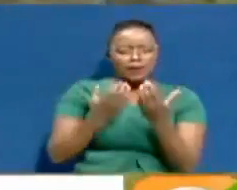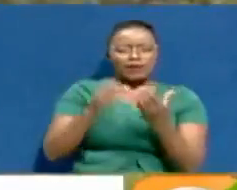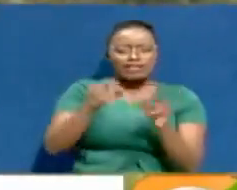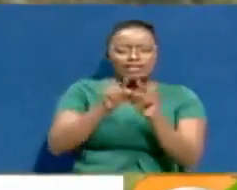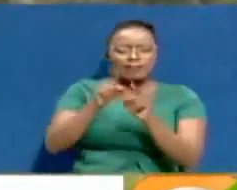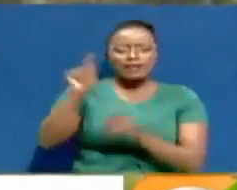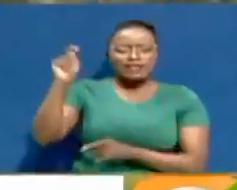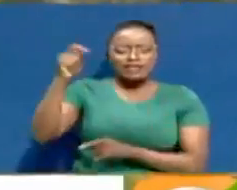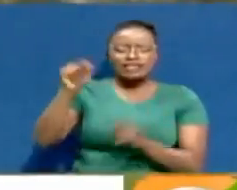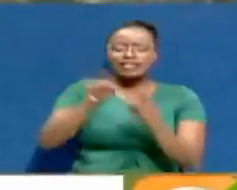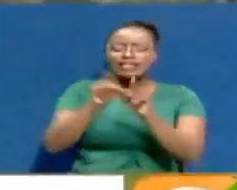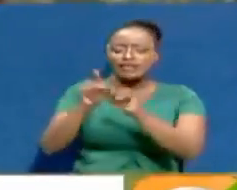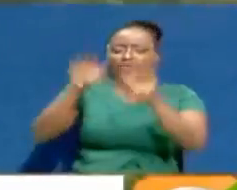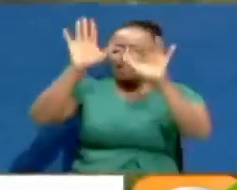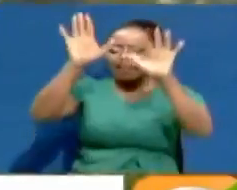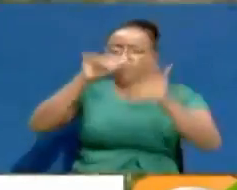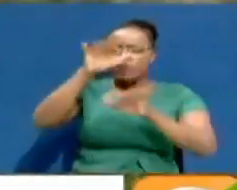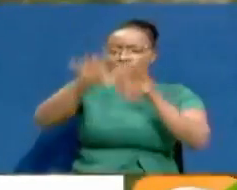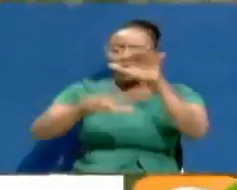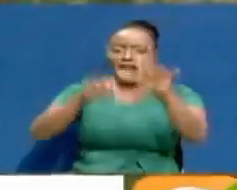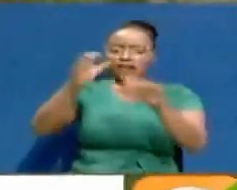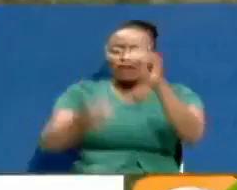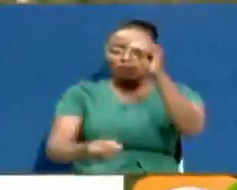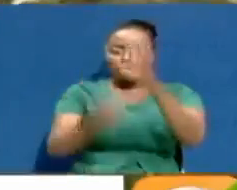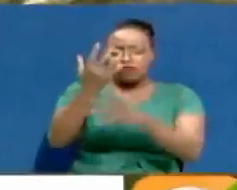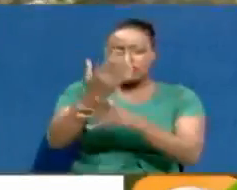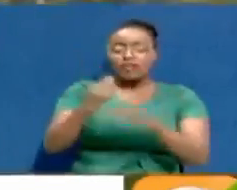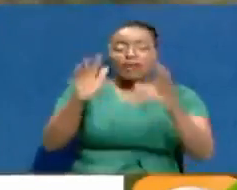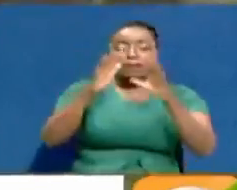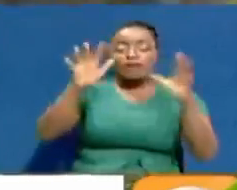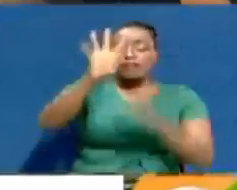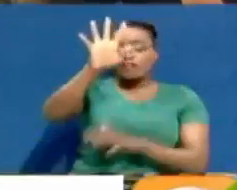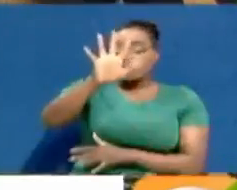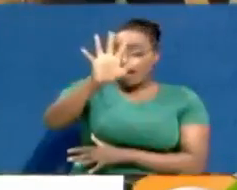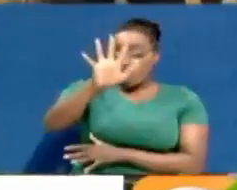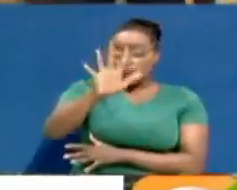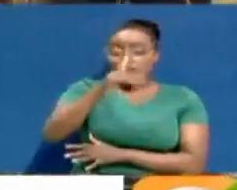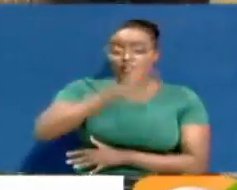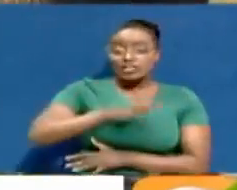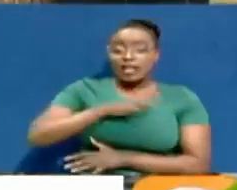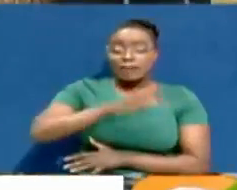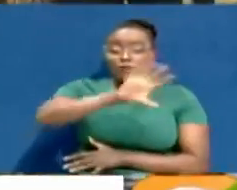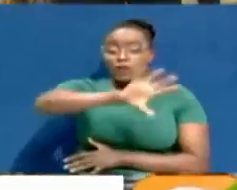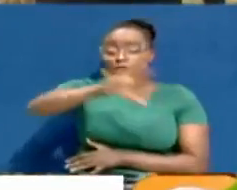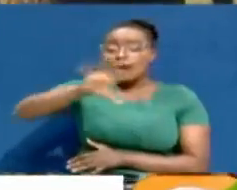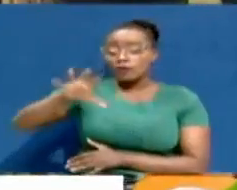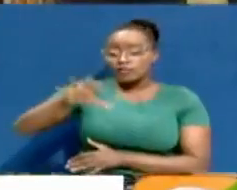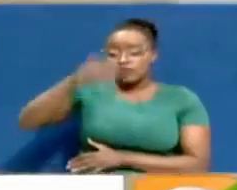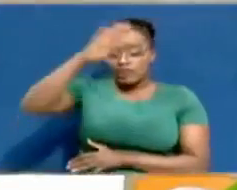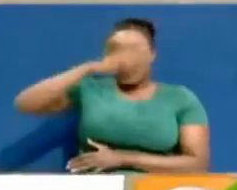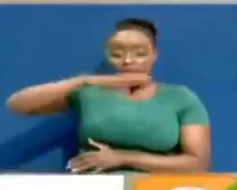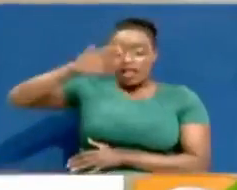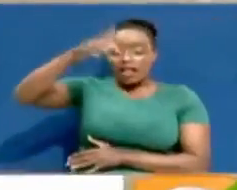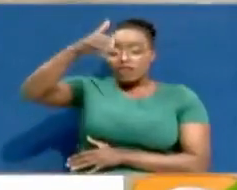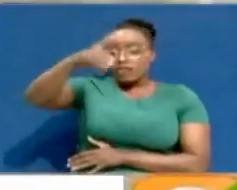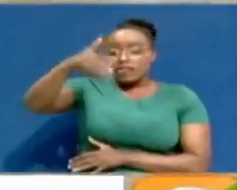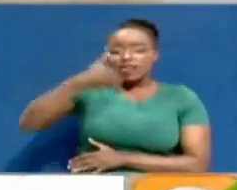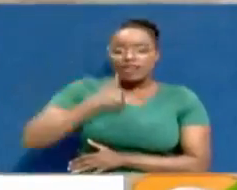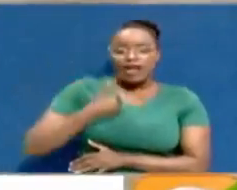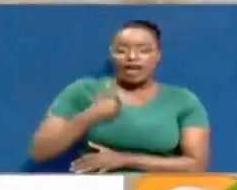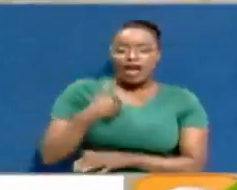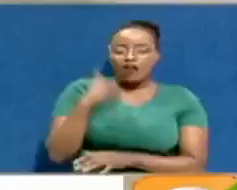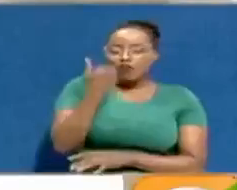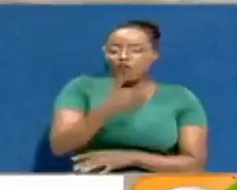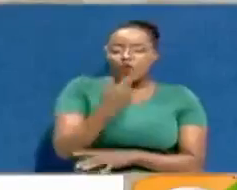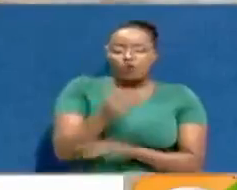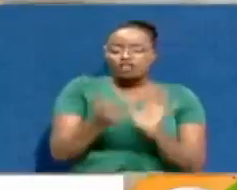Kenya, it's an iconic animal that forms part of the Big Five. In Samburu County, the elephant's presence usually